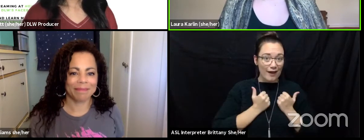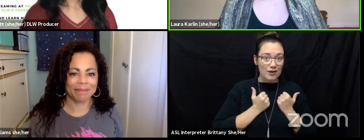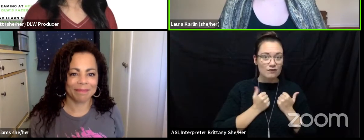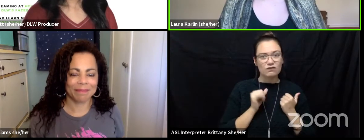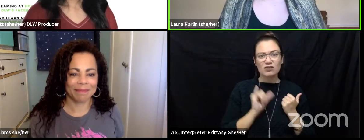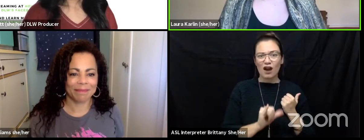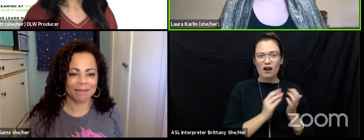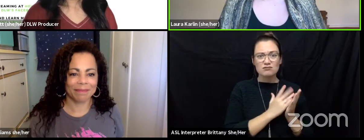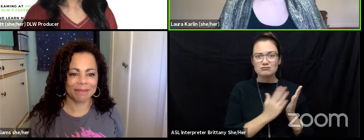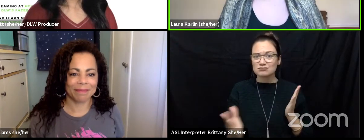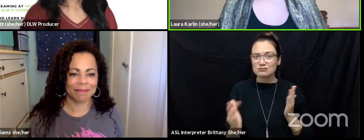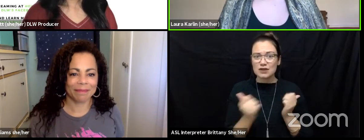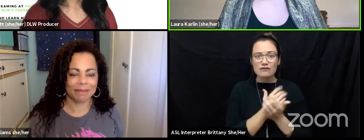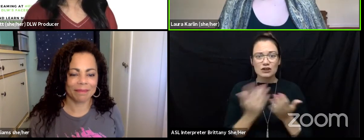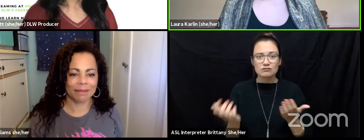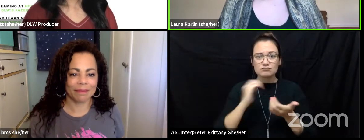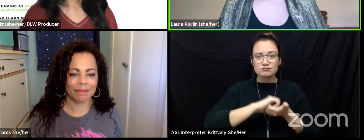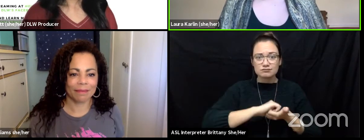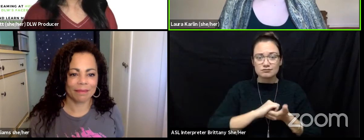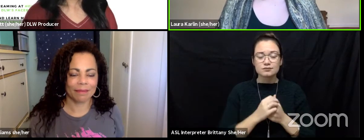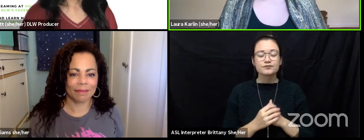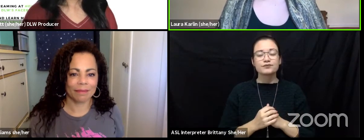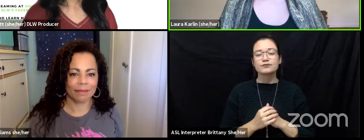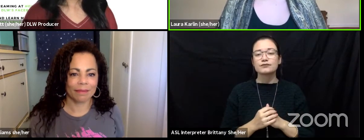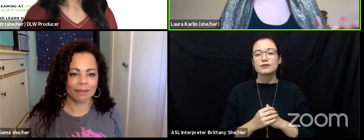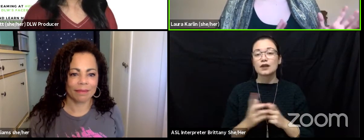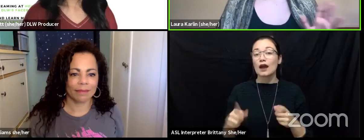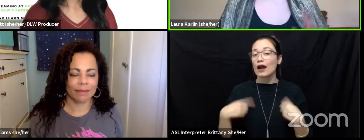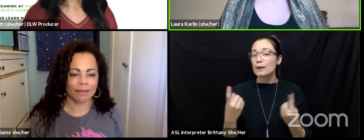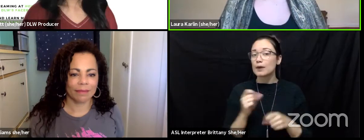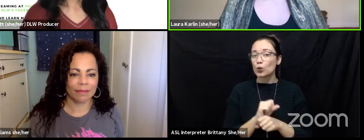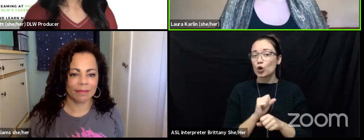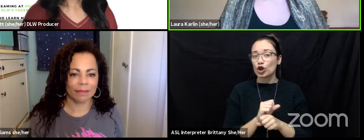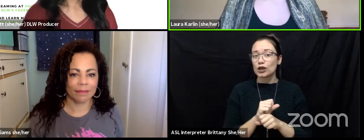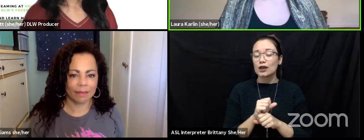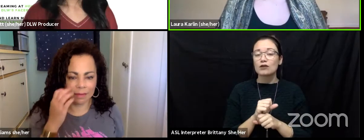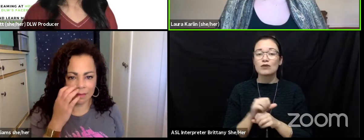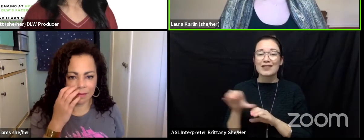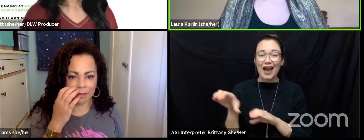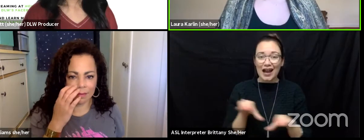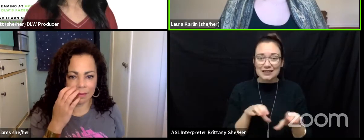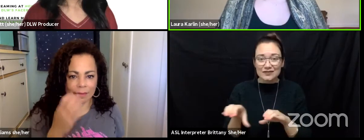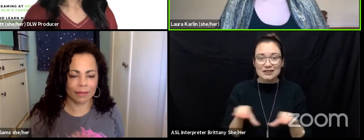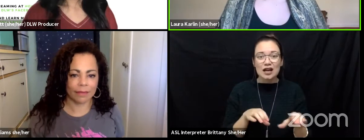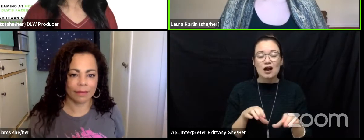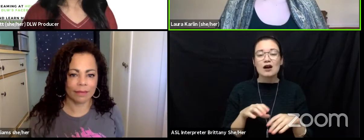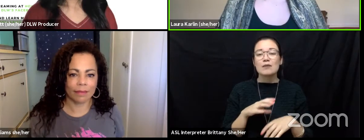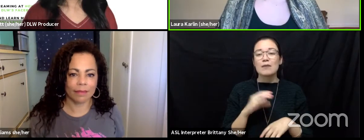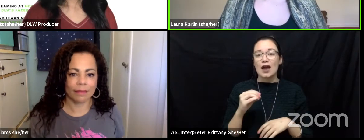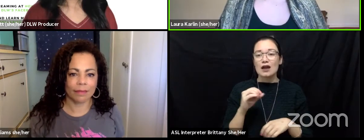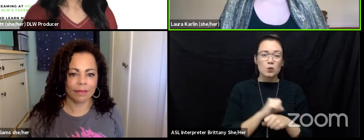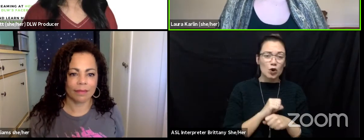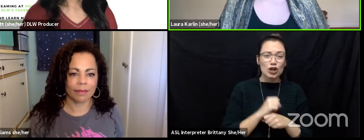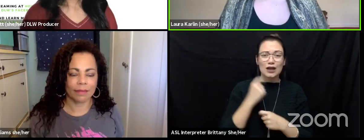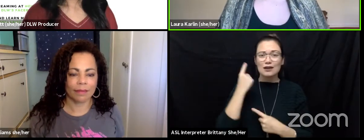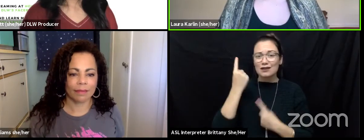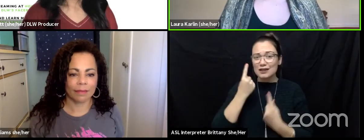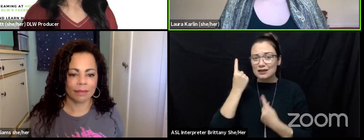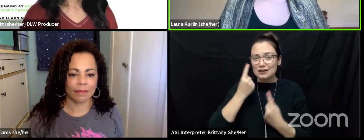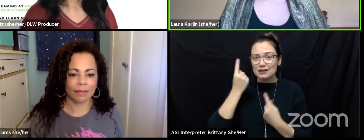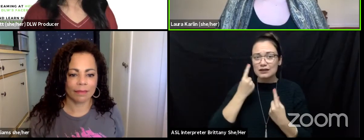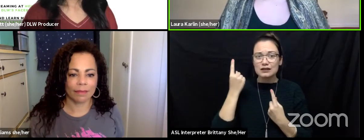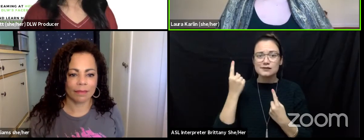And I've been working within activism and working and thinking and